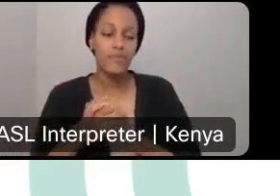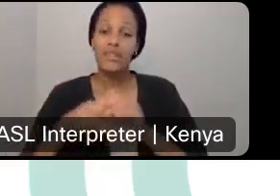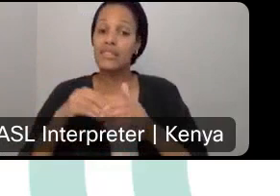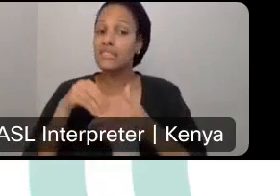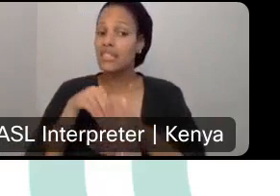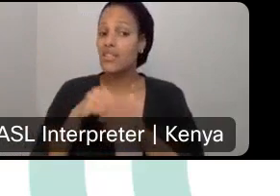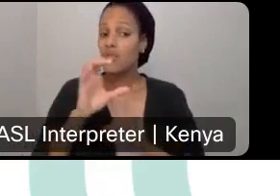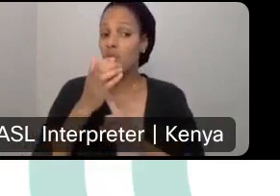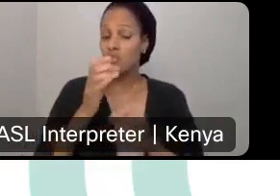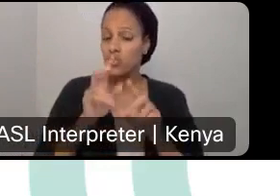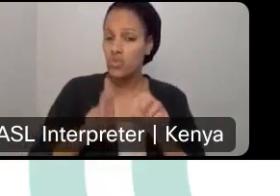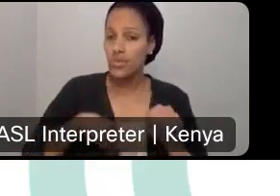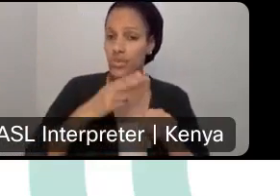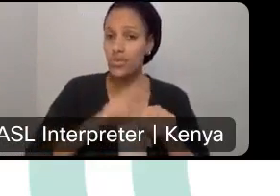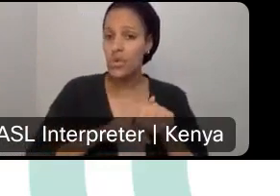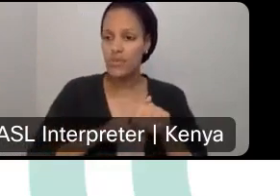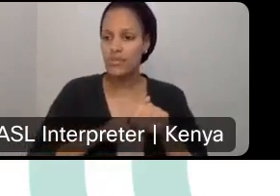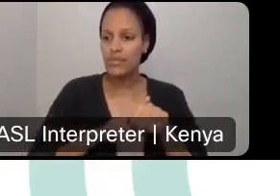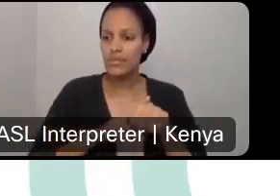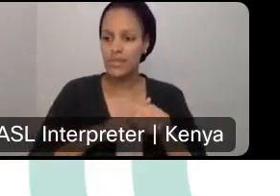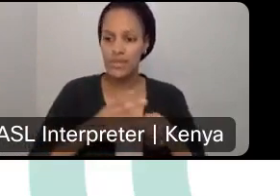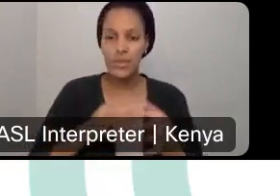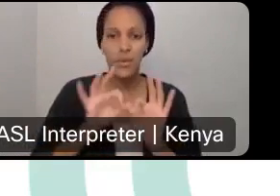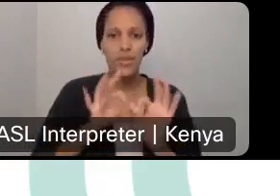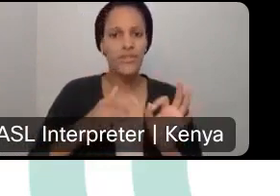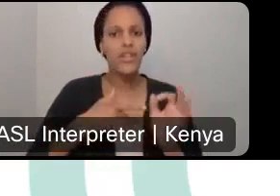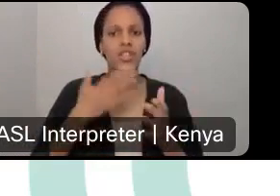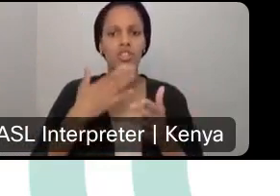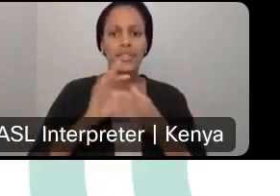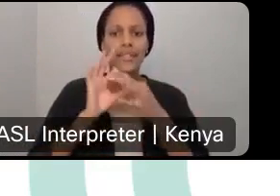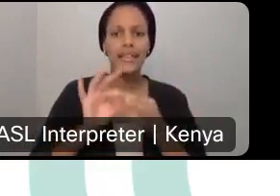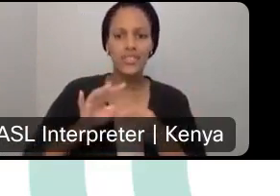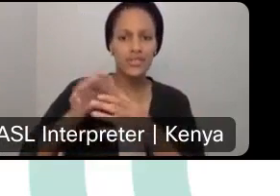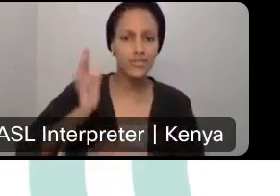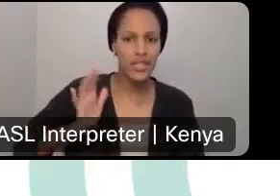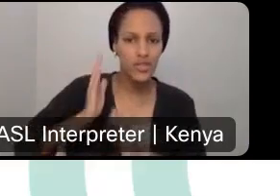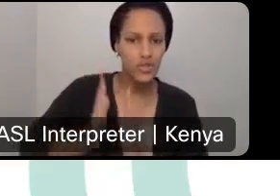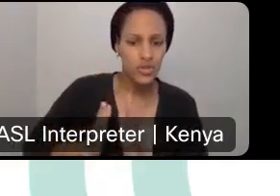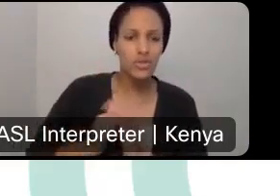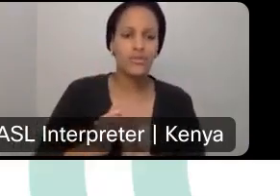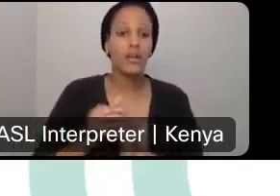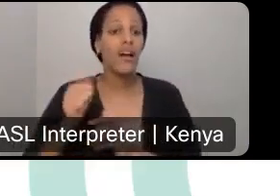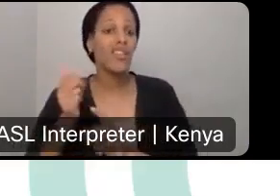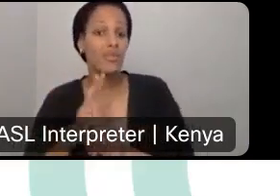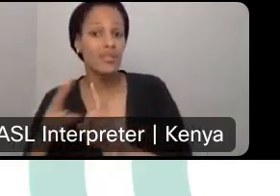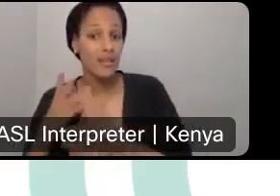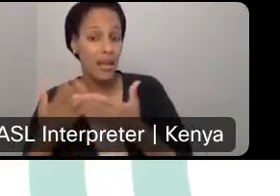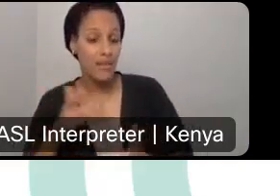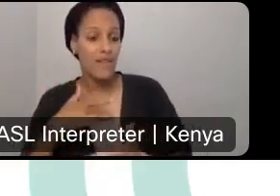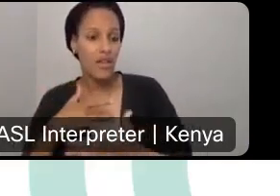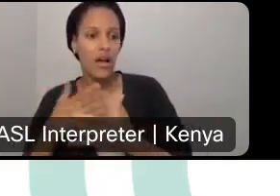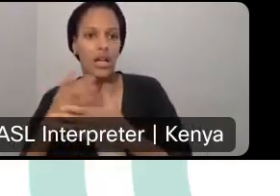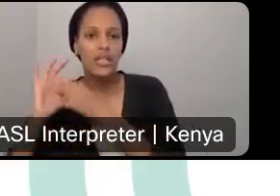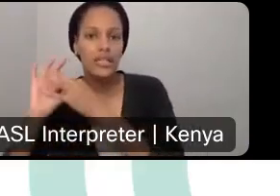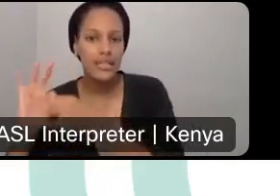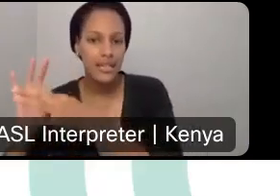to feel a strong connection to ancestors, alternative perceptions may include feeling a connection to